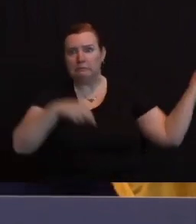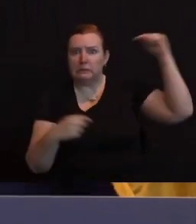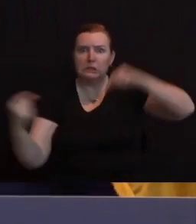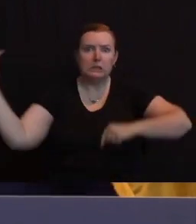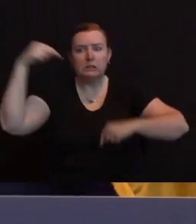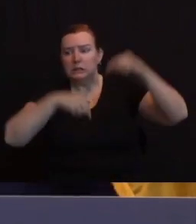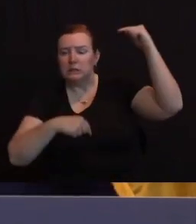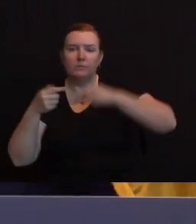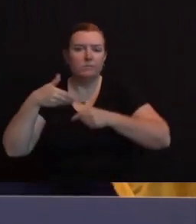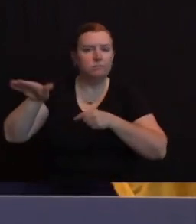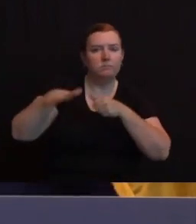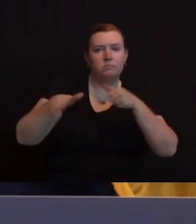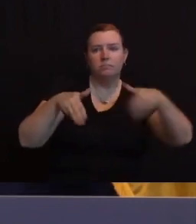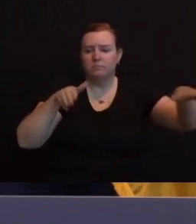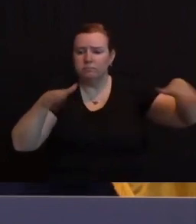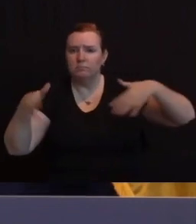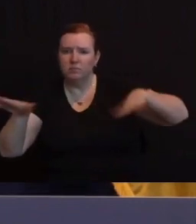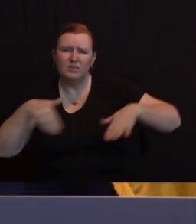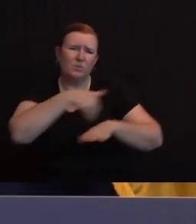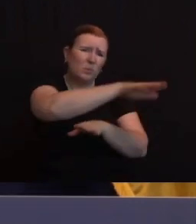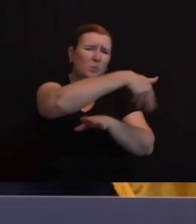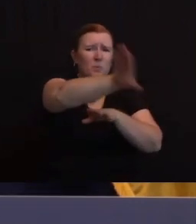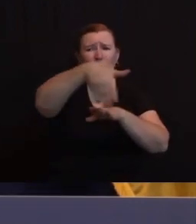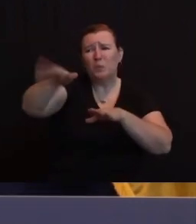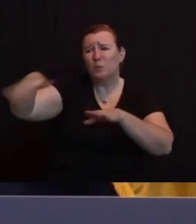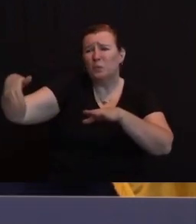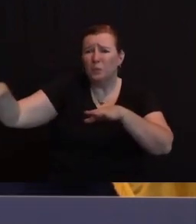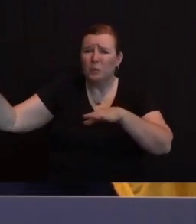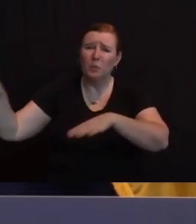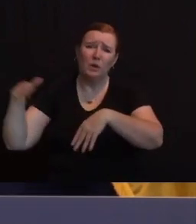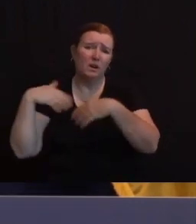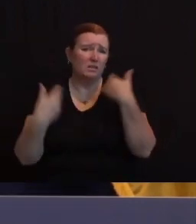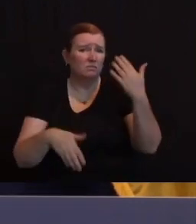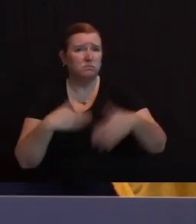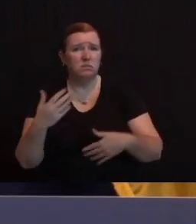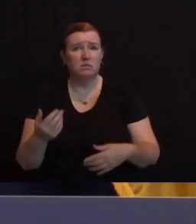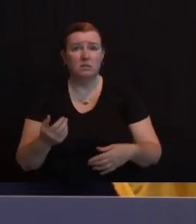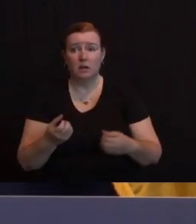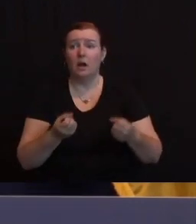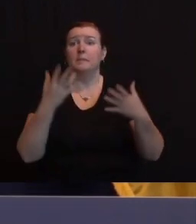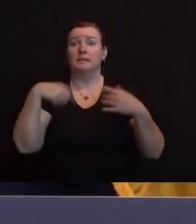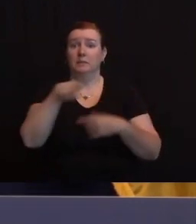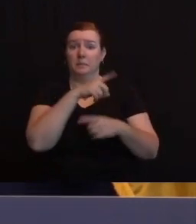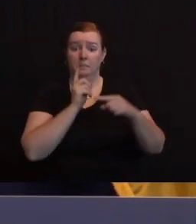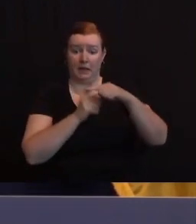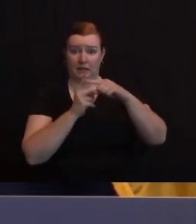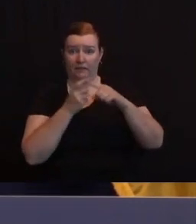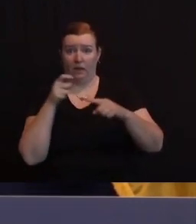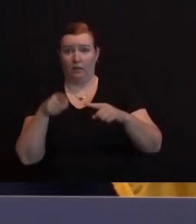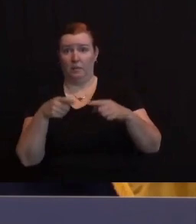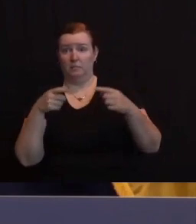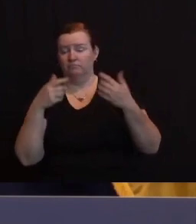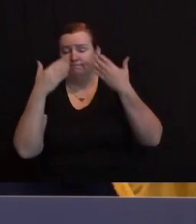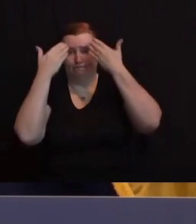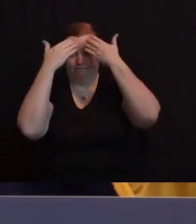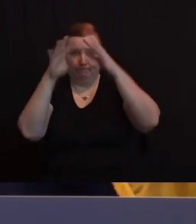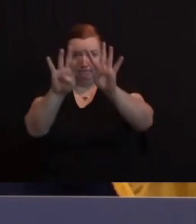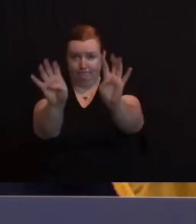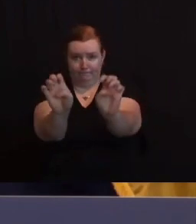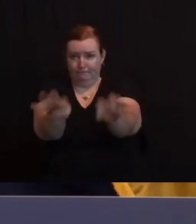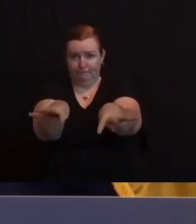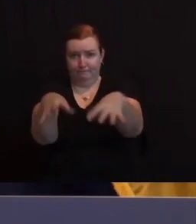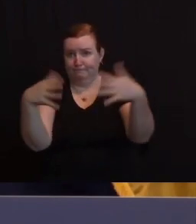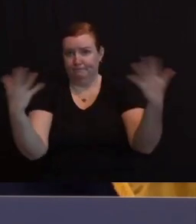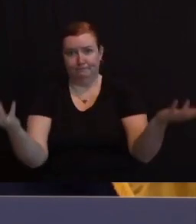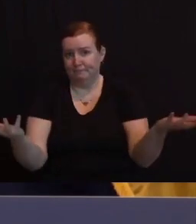to break up. And we don't even know yet how many coronavirus cases may ultimately be the outcome of that out-of-control